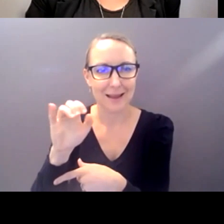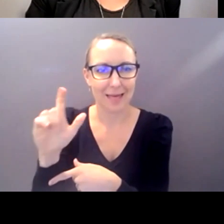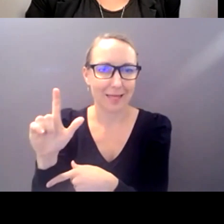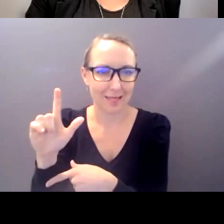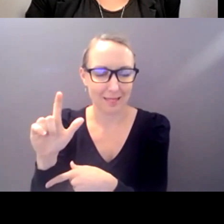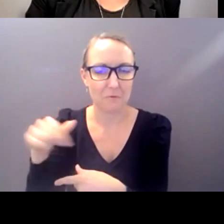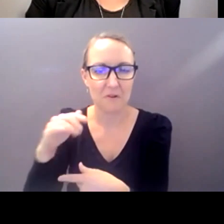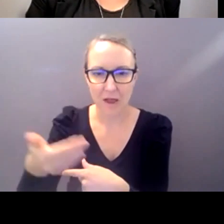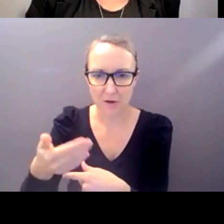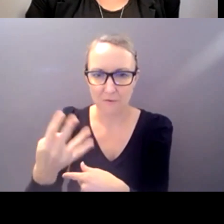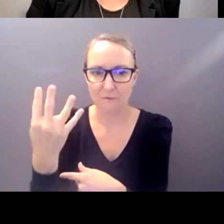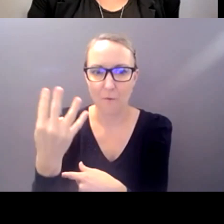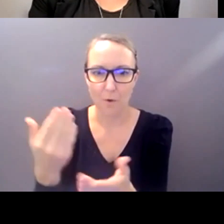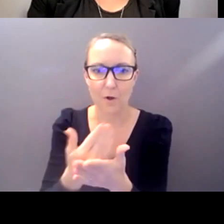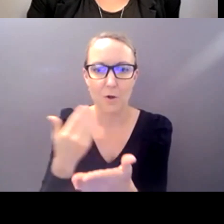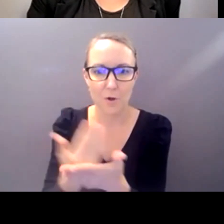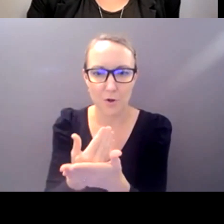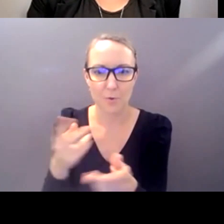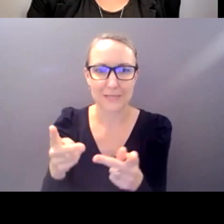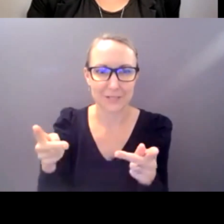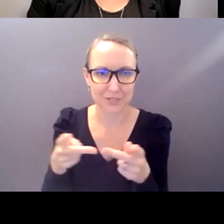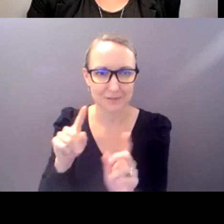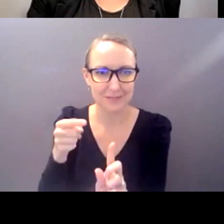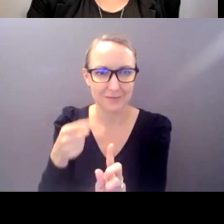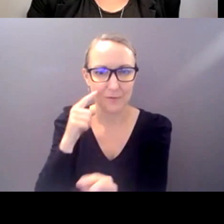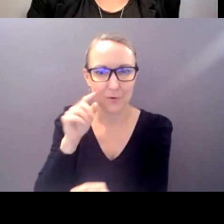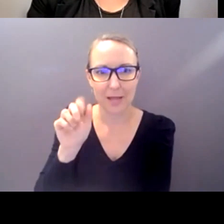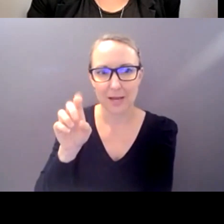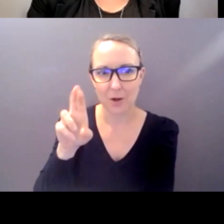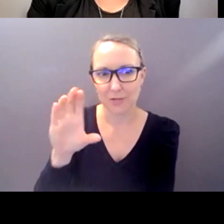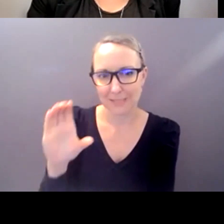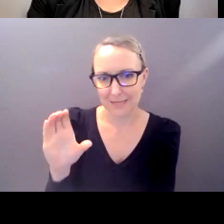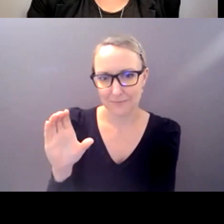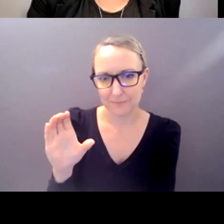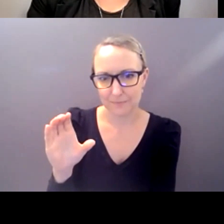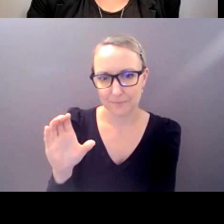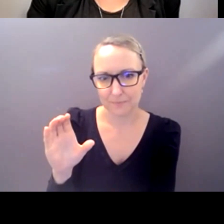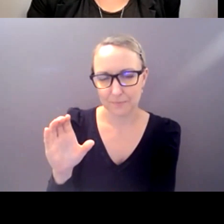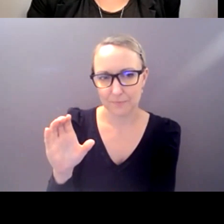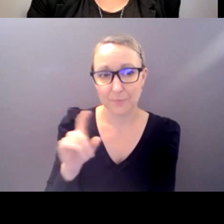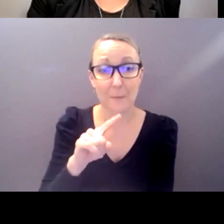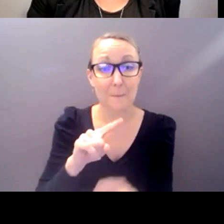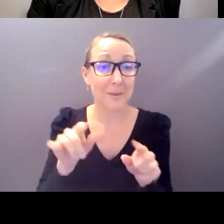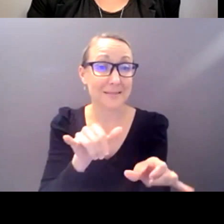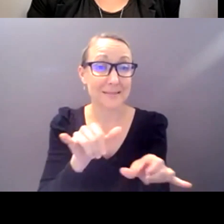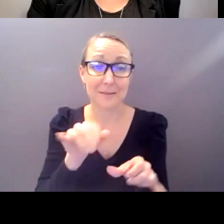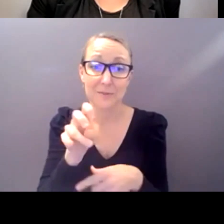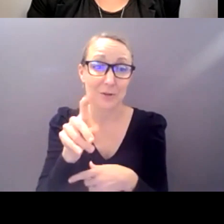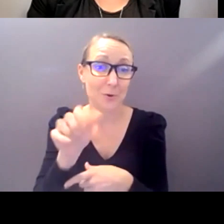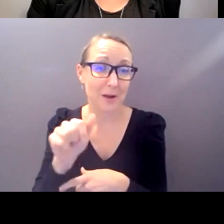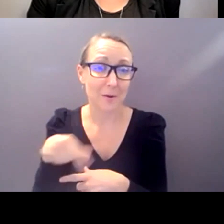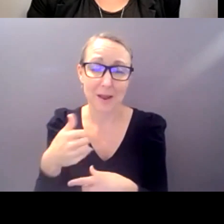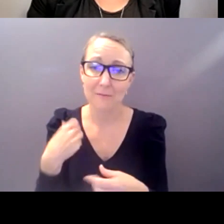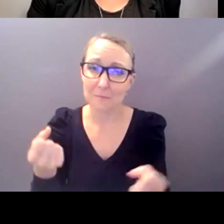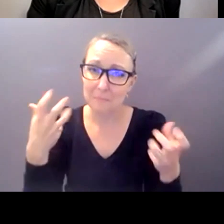funds. So 4 new positions specific to the ADRC. But then, like Victoria, we have many staff in both